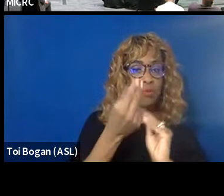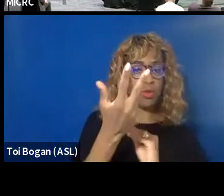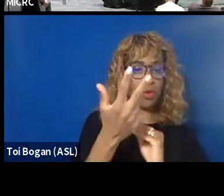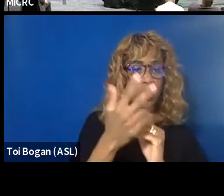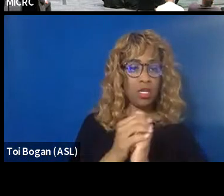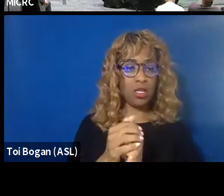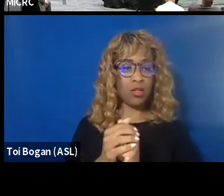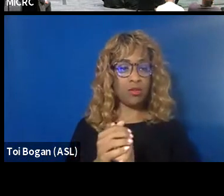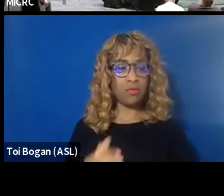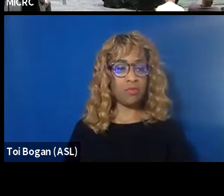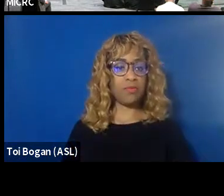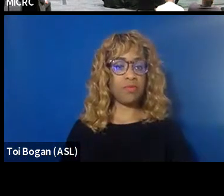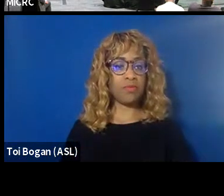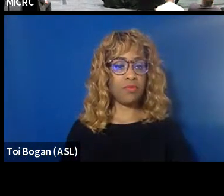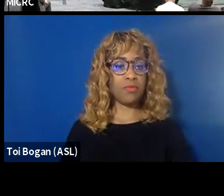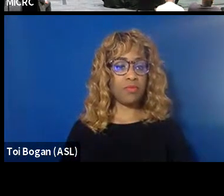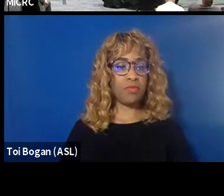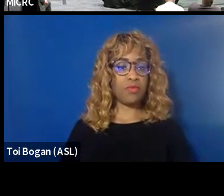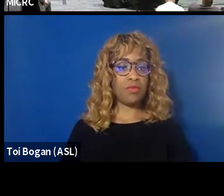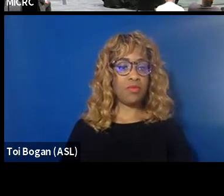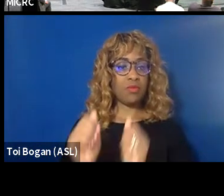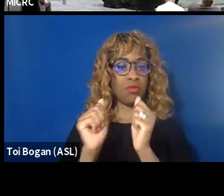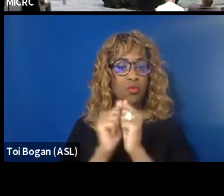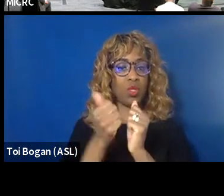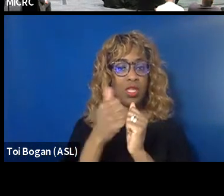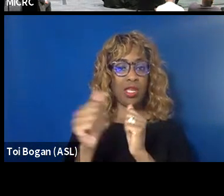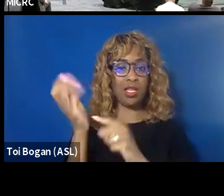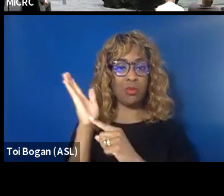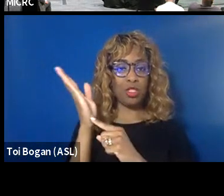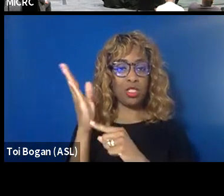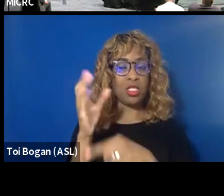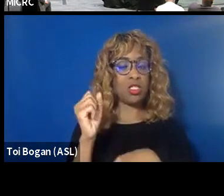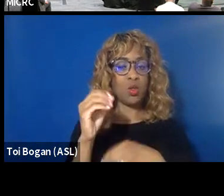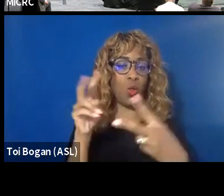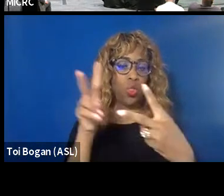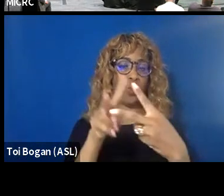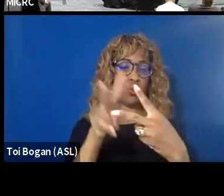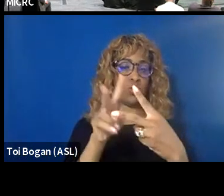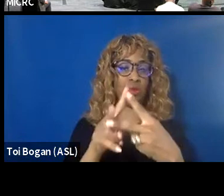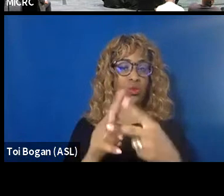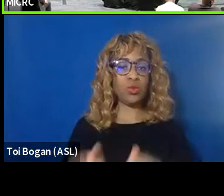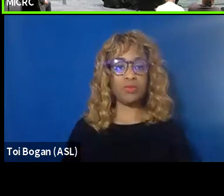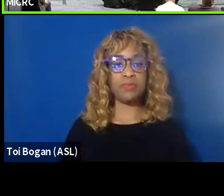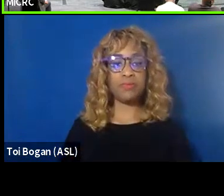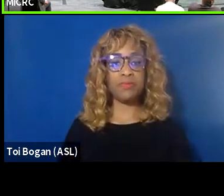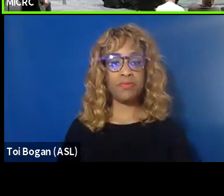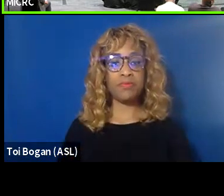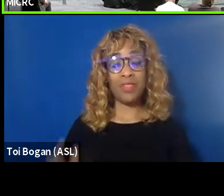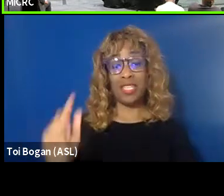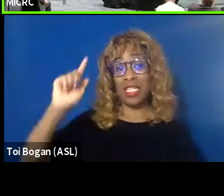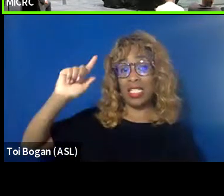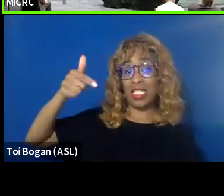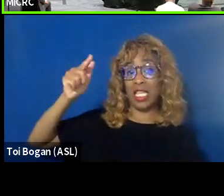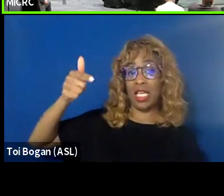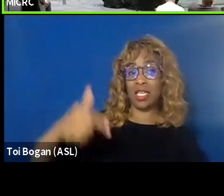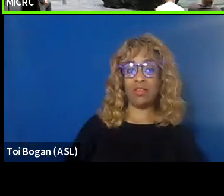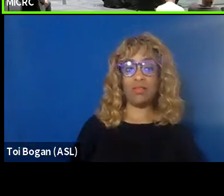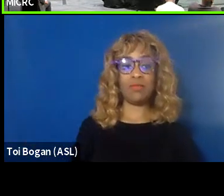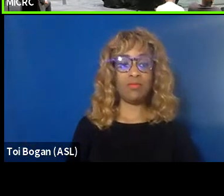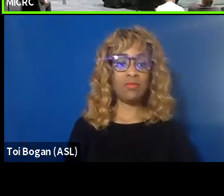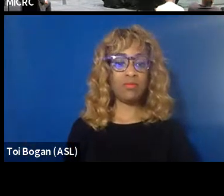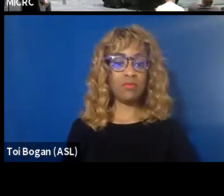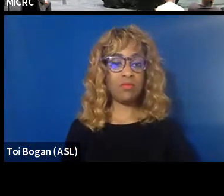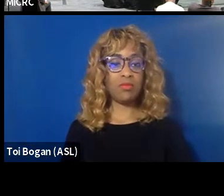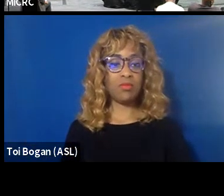before we move forward with any presentations. So those 2 items. Second.